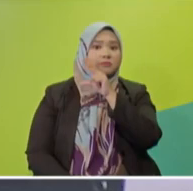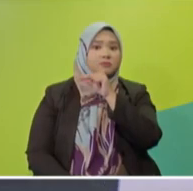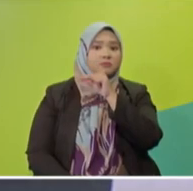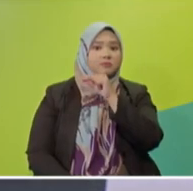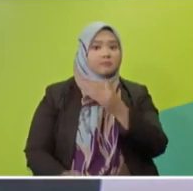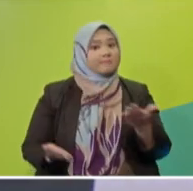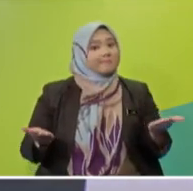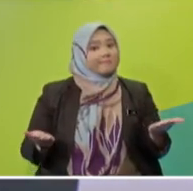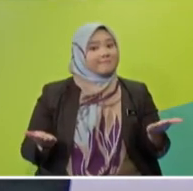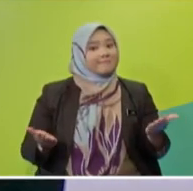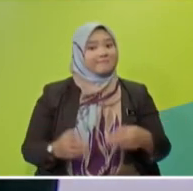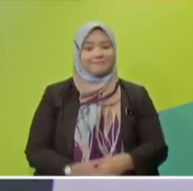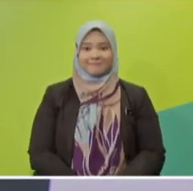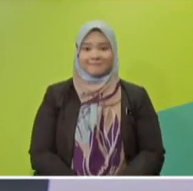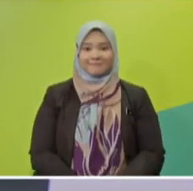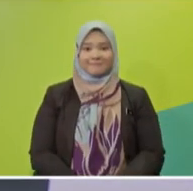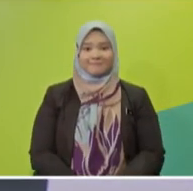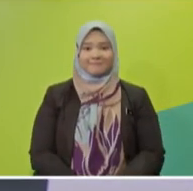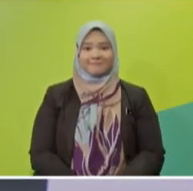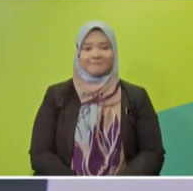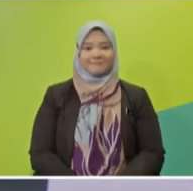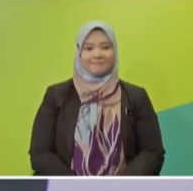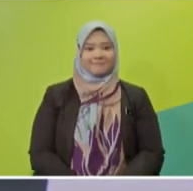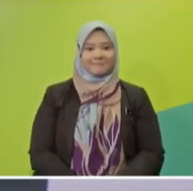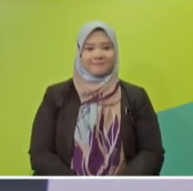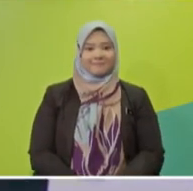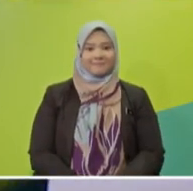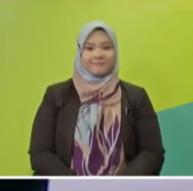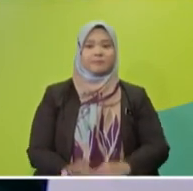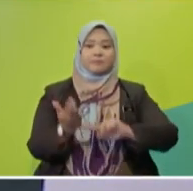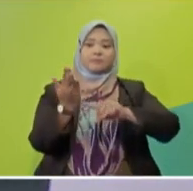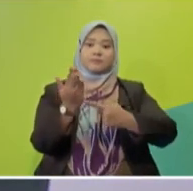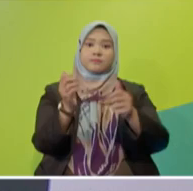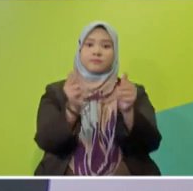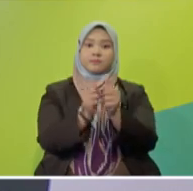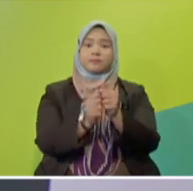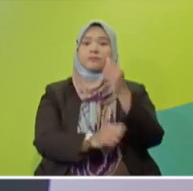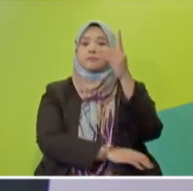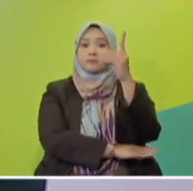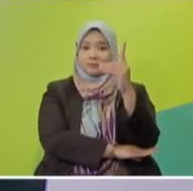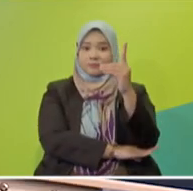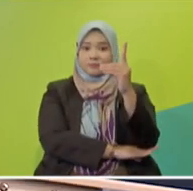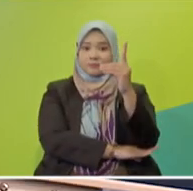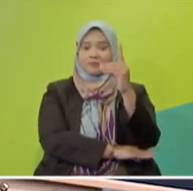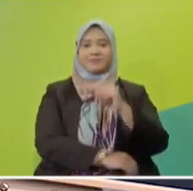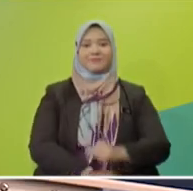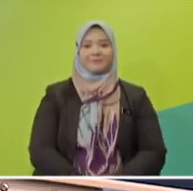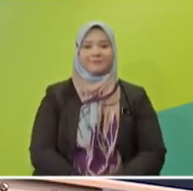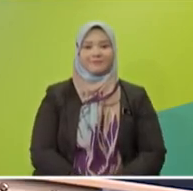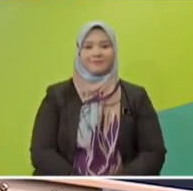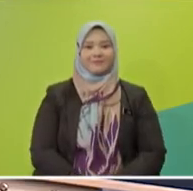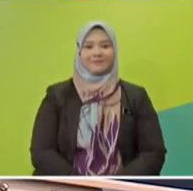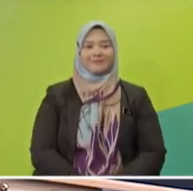Is it rut, bit, or k? Which one? Yes, well done. It's well a k. Done.